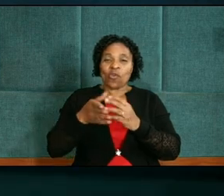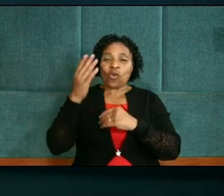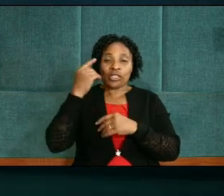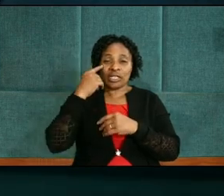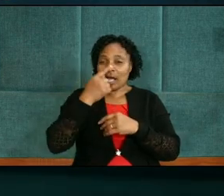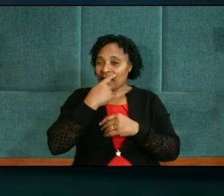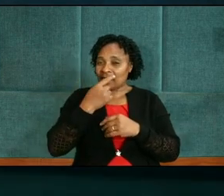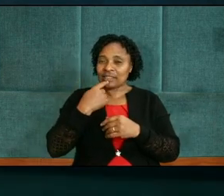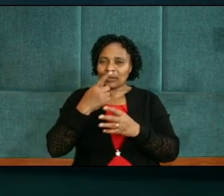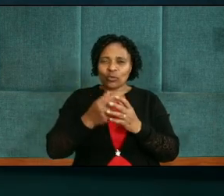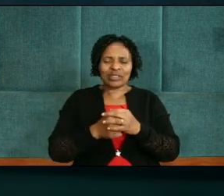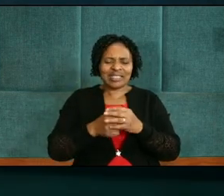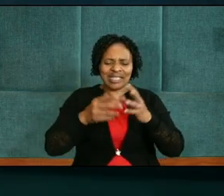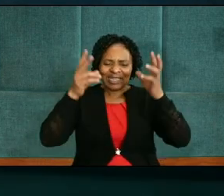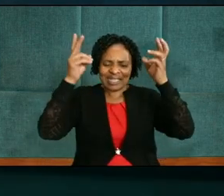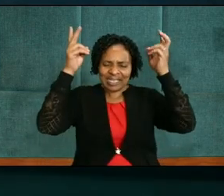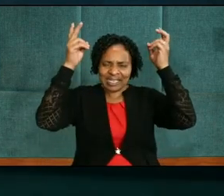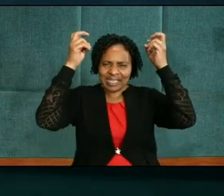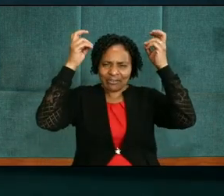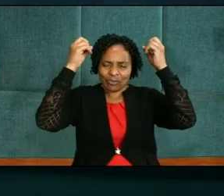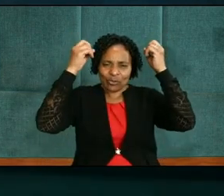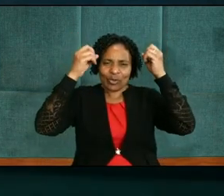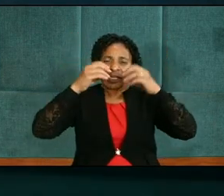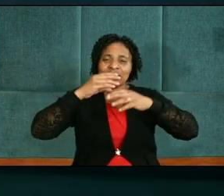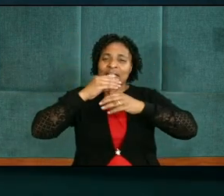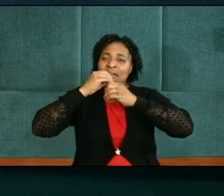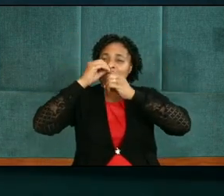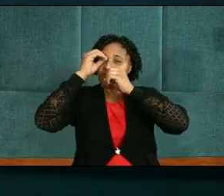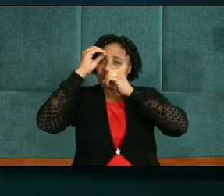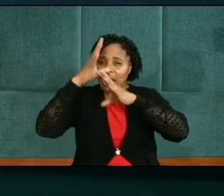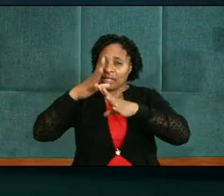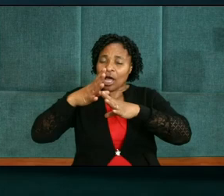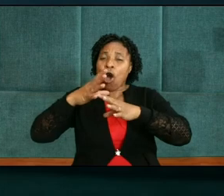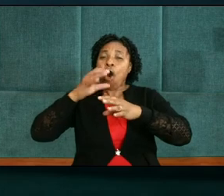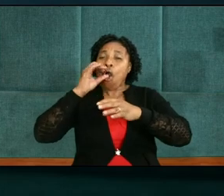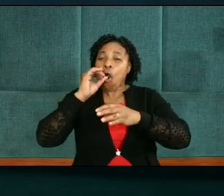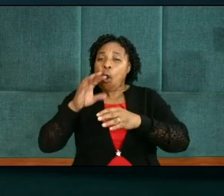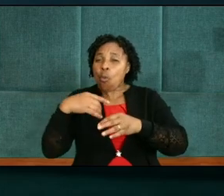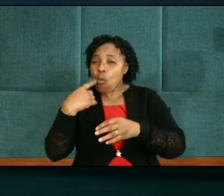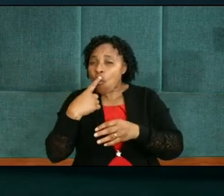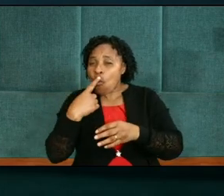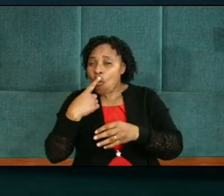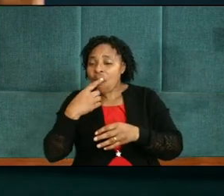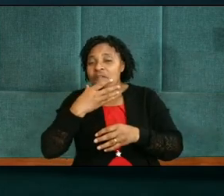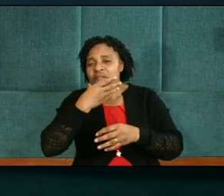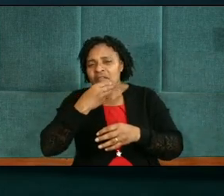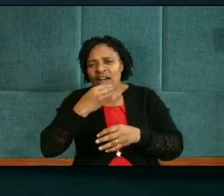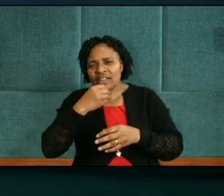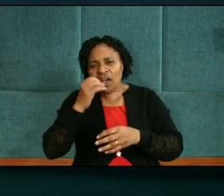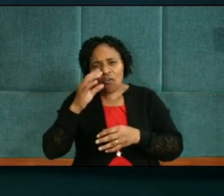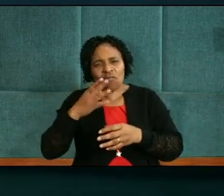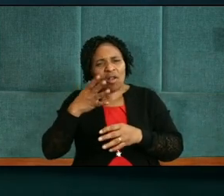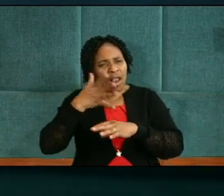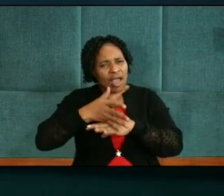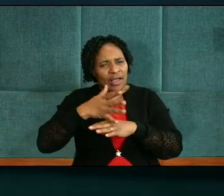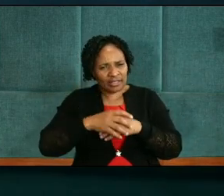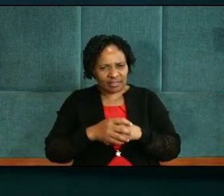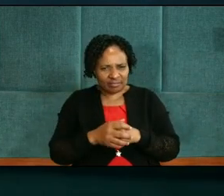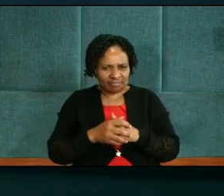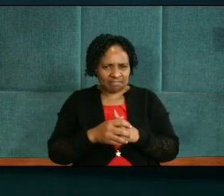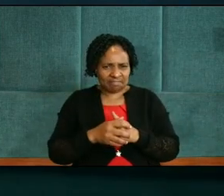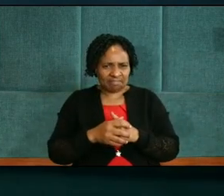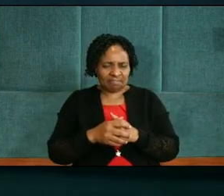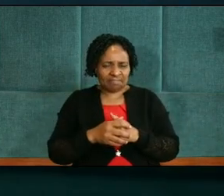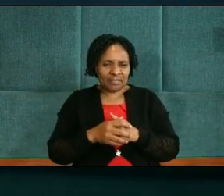He says Satan is the father of lies. Are you with me? So when we speak